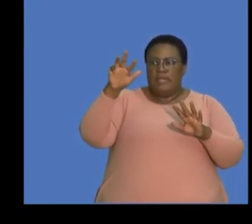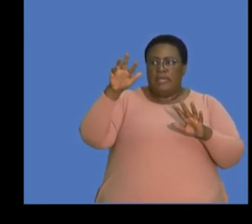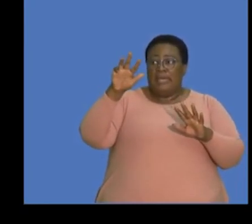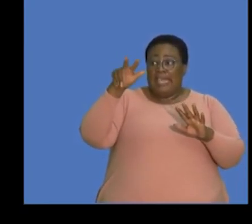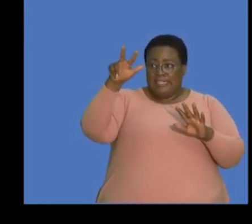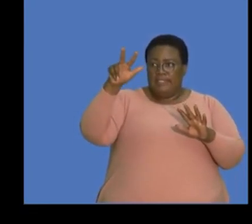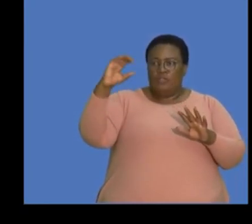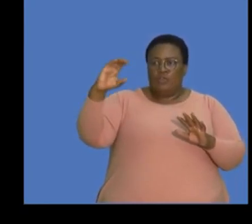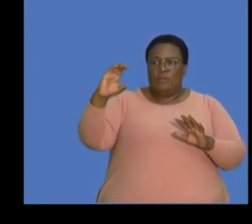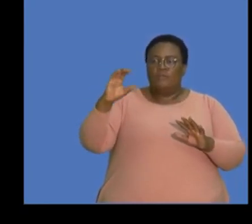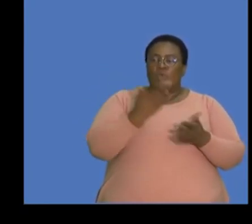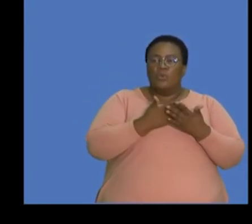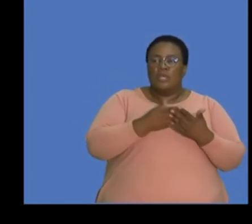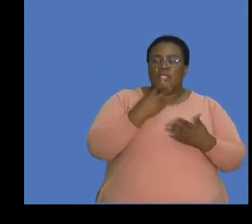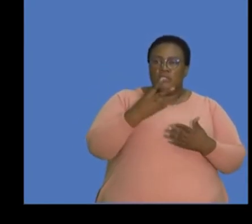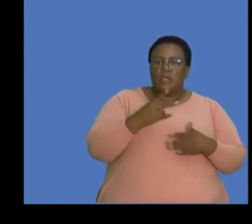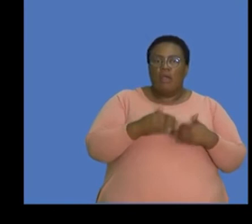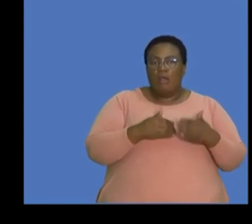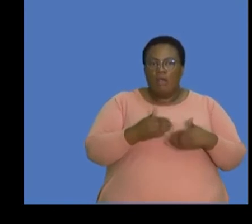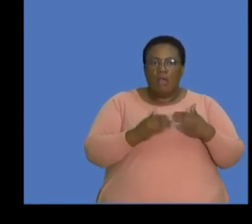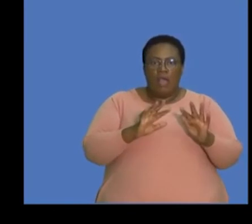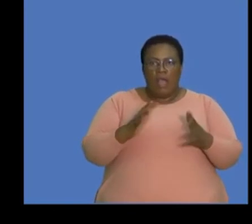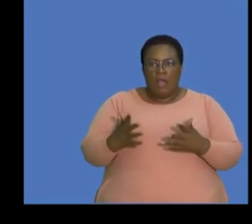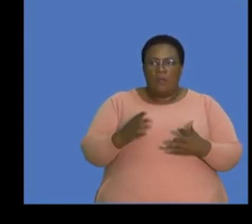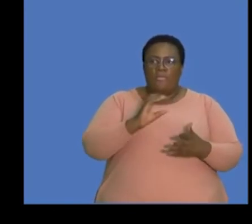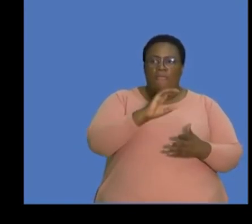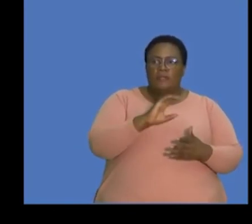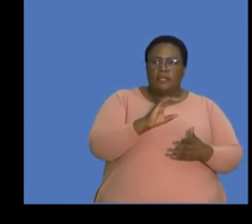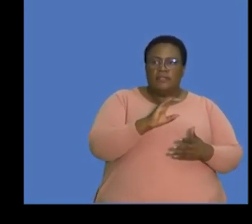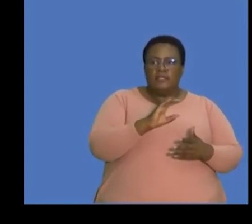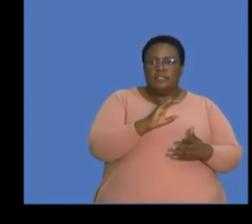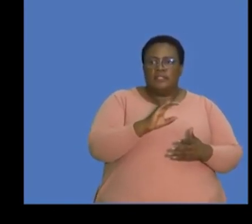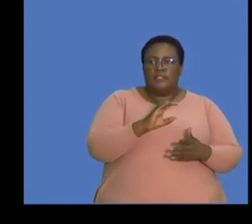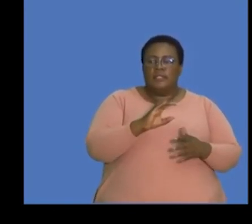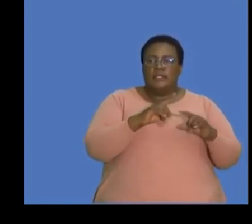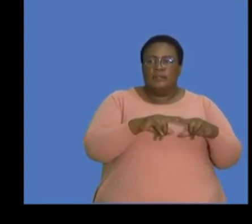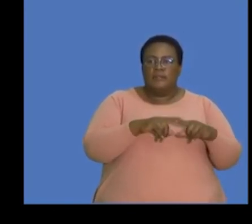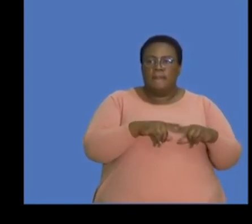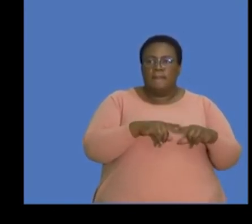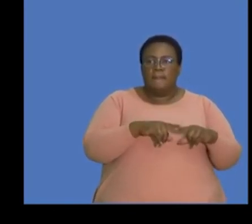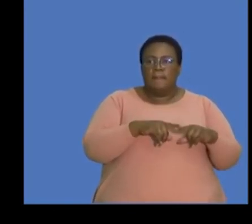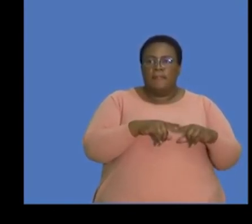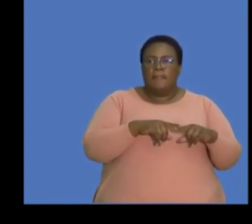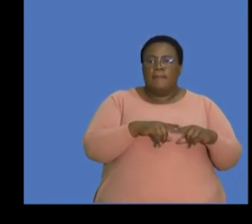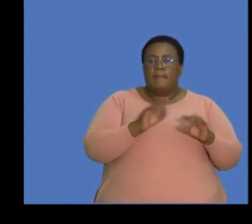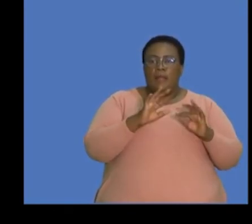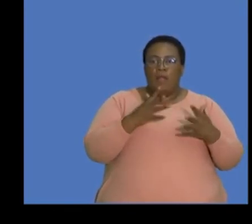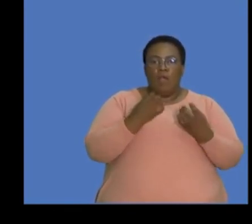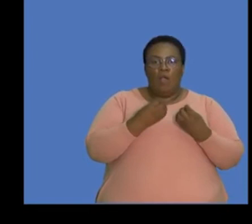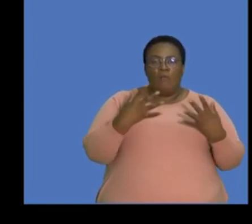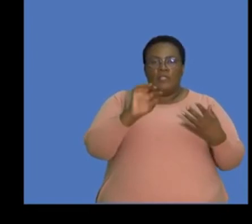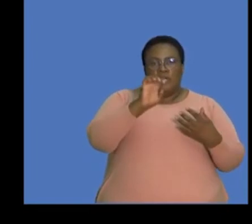exponent negative 18 coulombs. So we can immediately pick up that trend to say the charge will definitely be